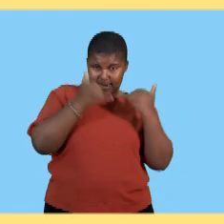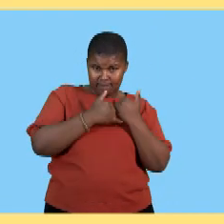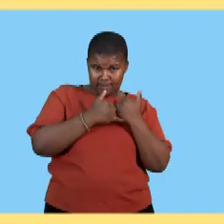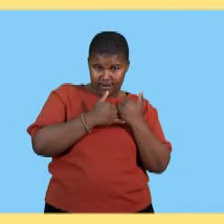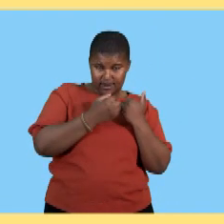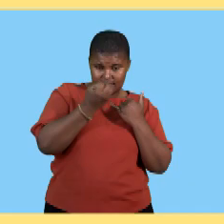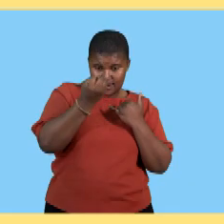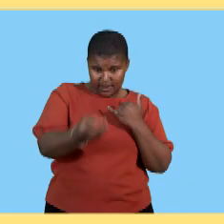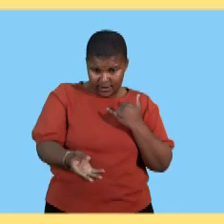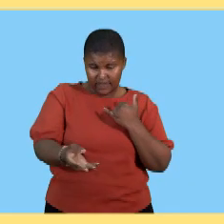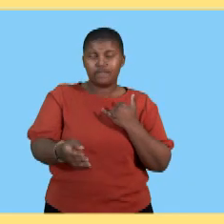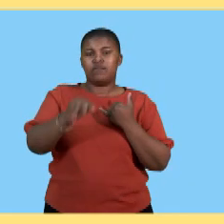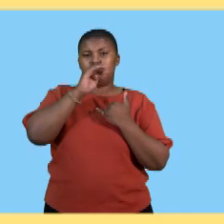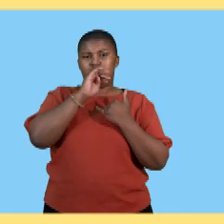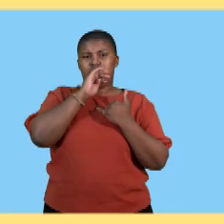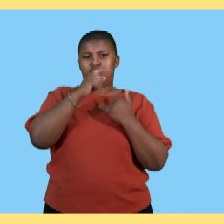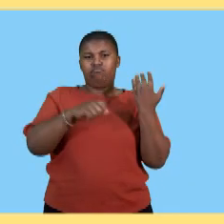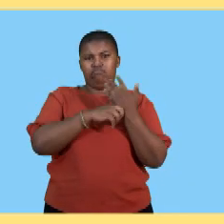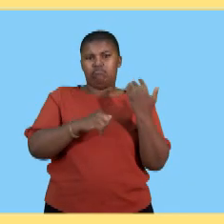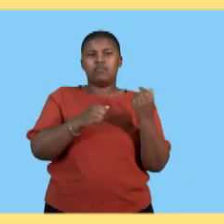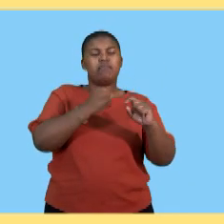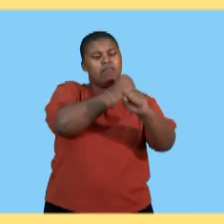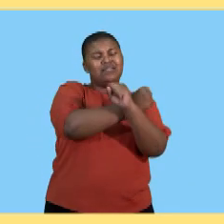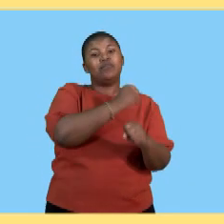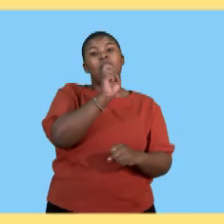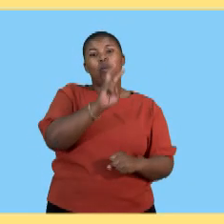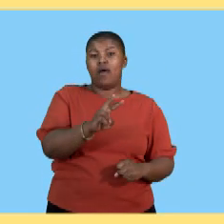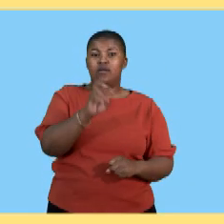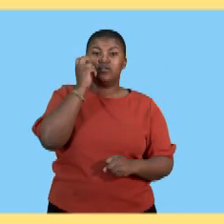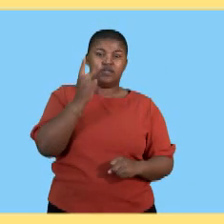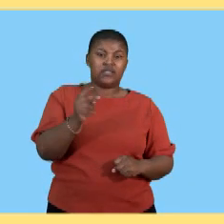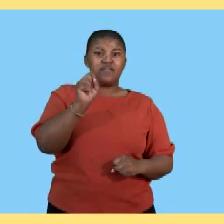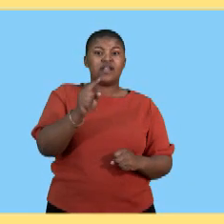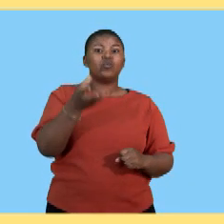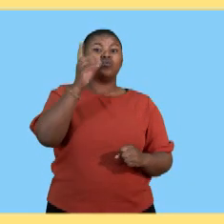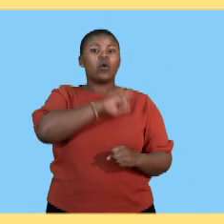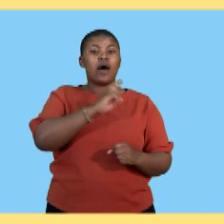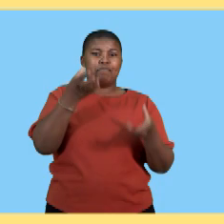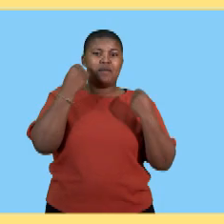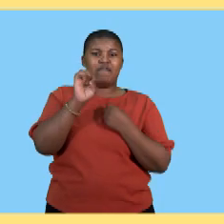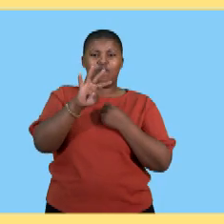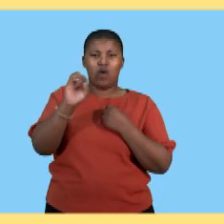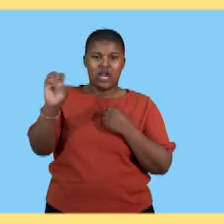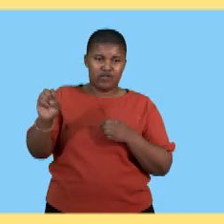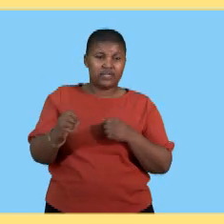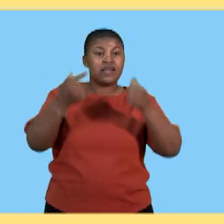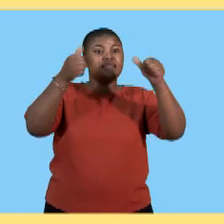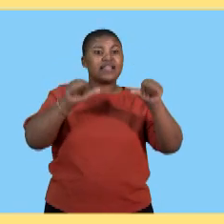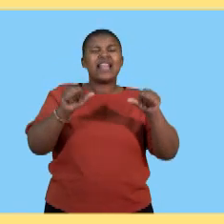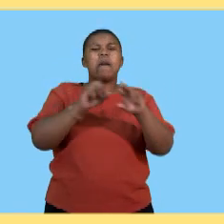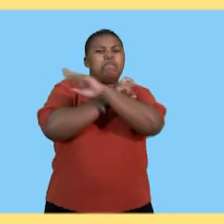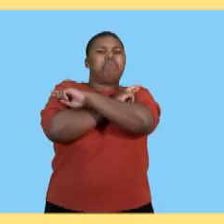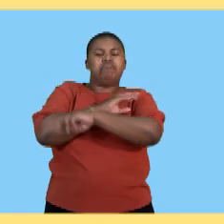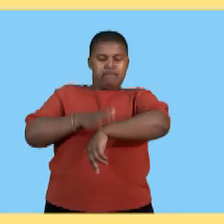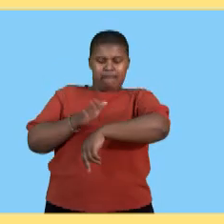being deducted, we multiply that by 1, then we get our contribution. That is how you get the 400. When we come to